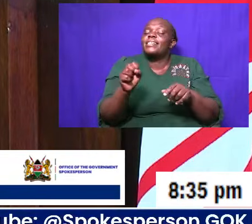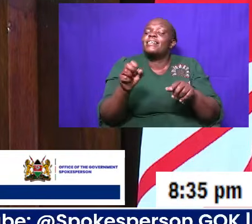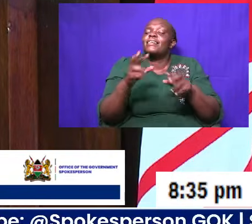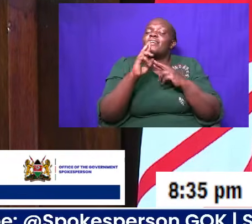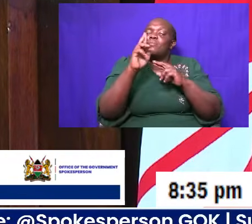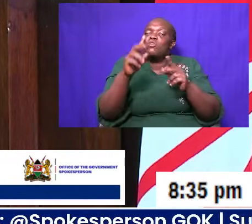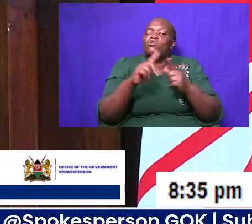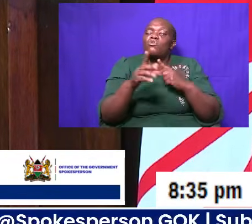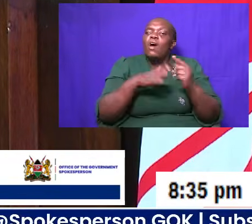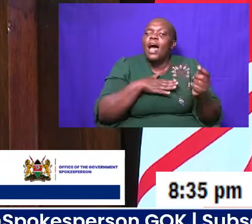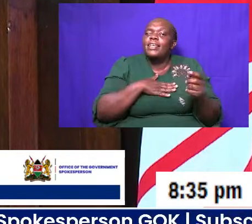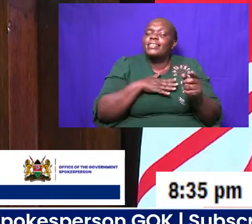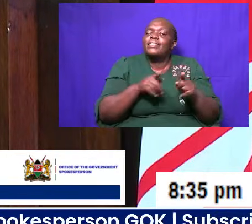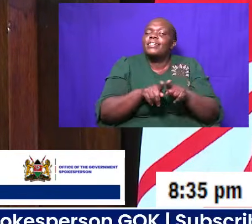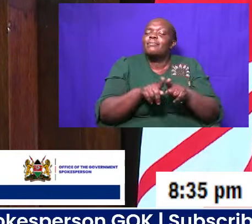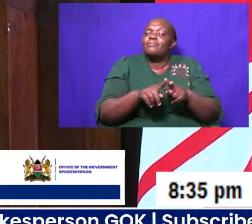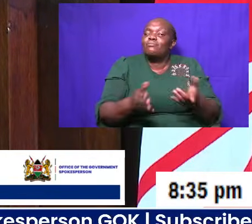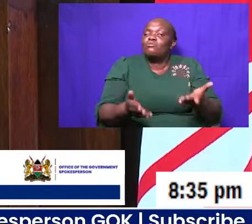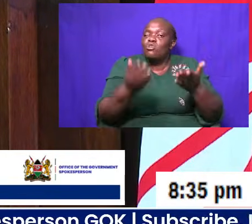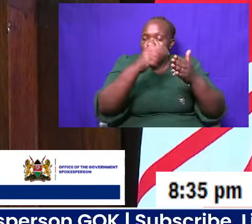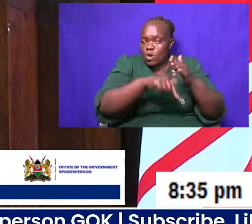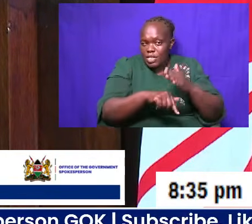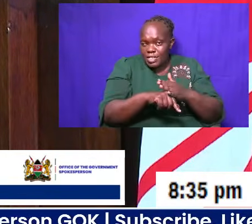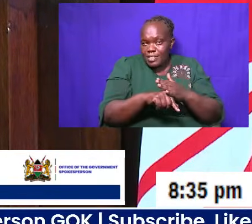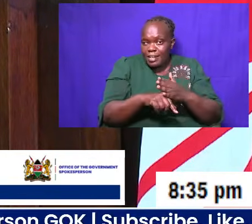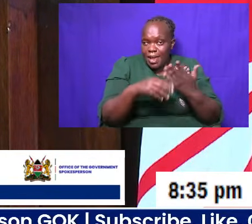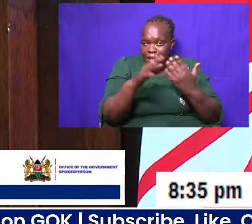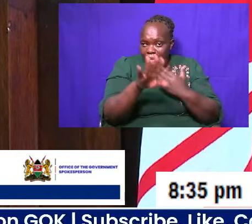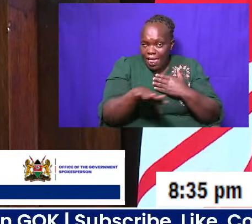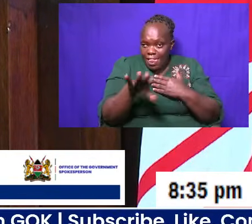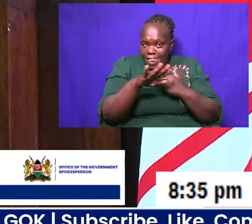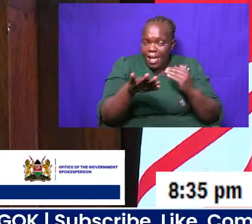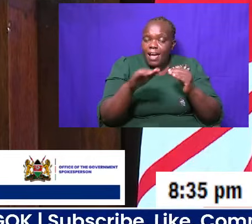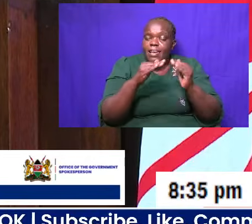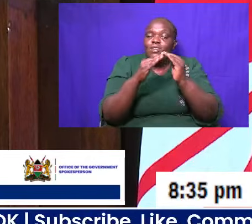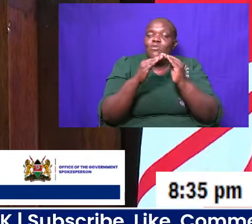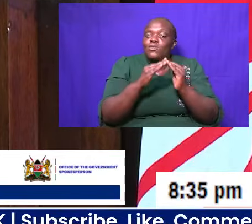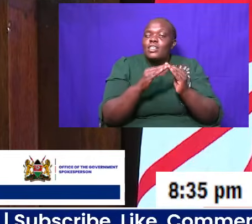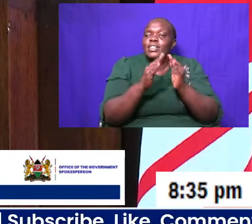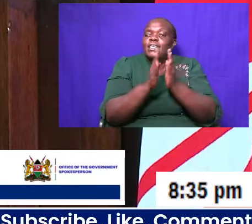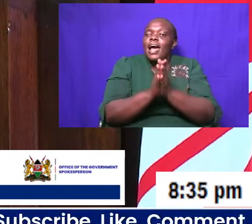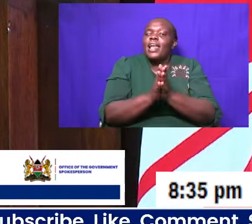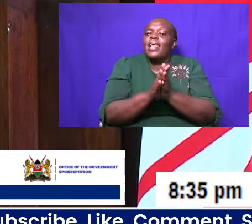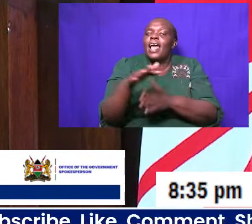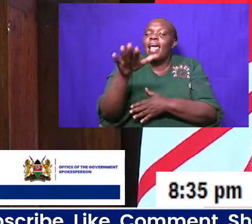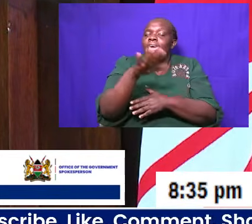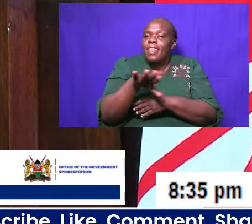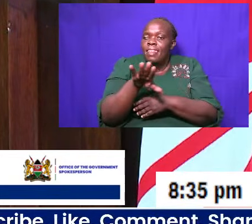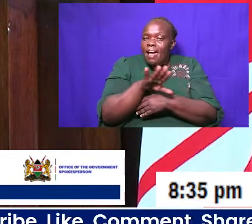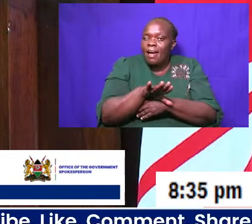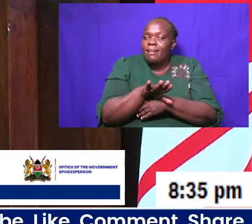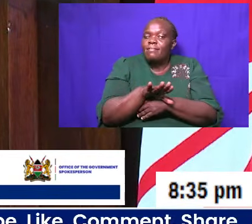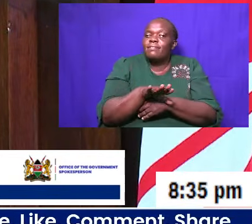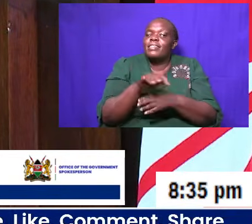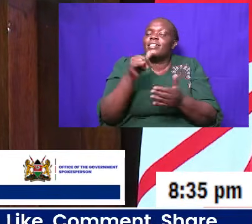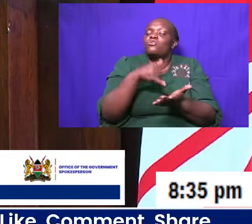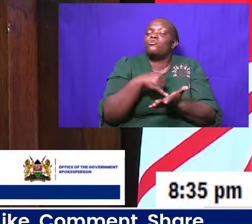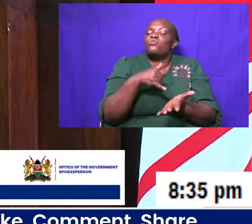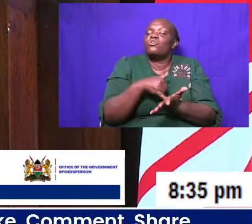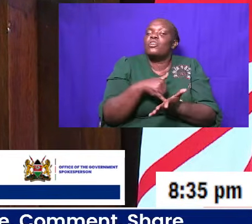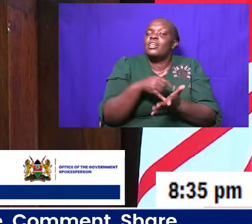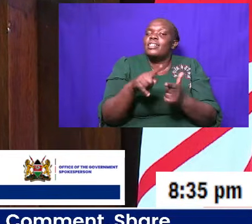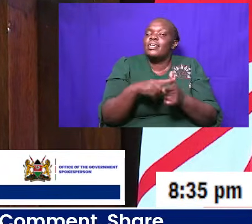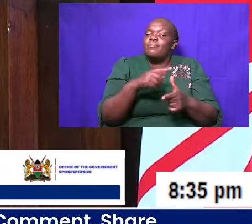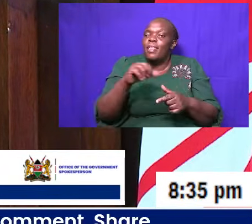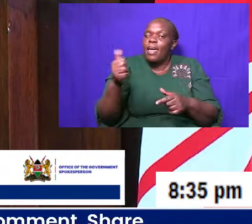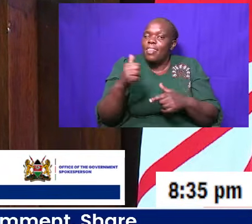on how they are promoting or mainstreaming matters of equality and matters of inclusion. The other thing